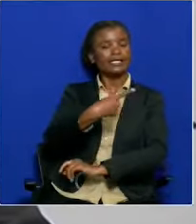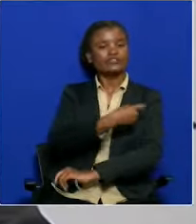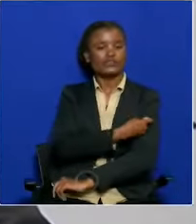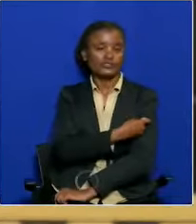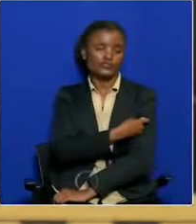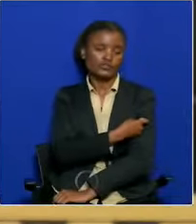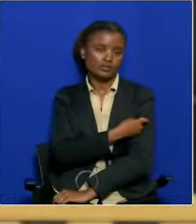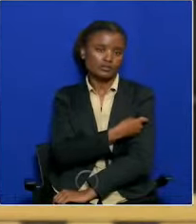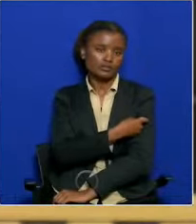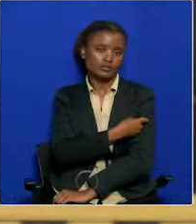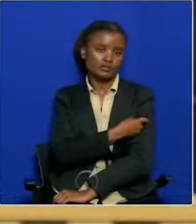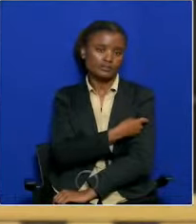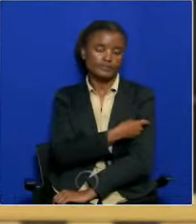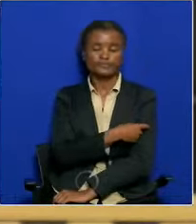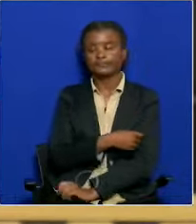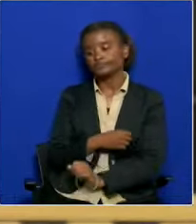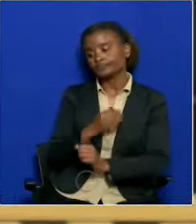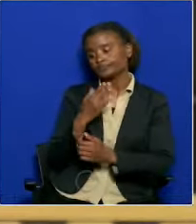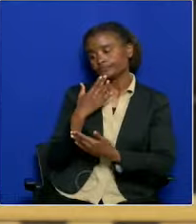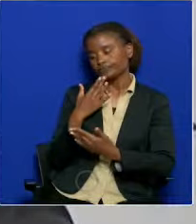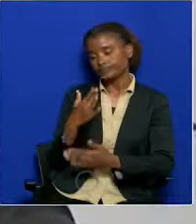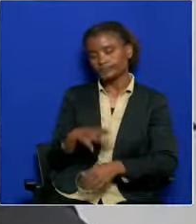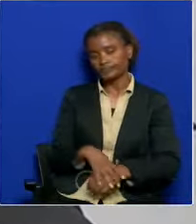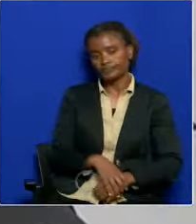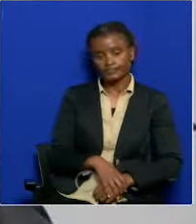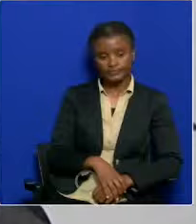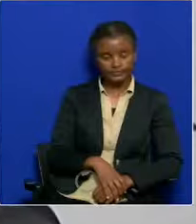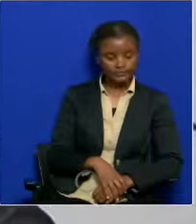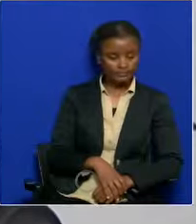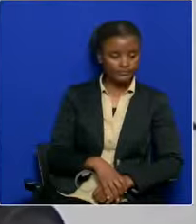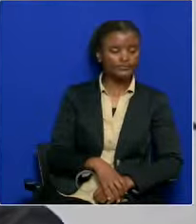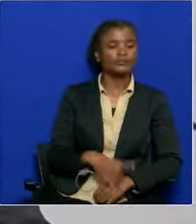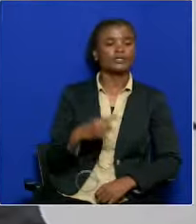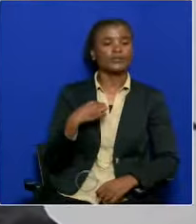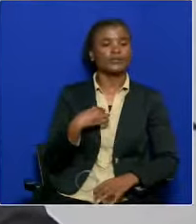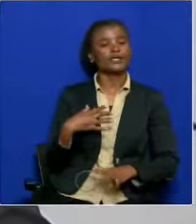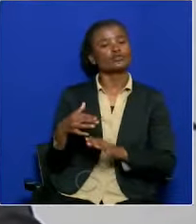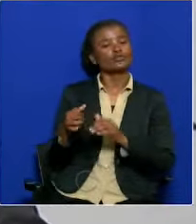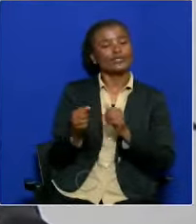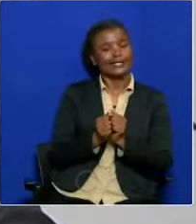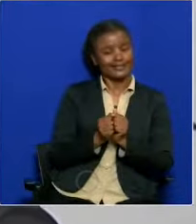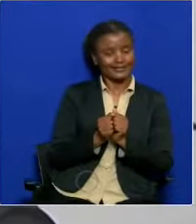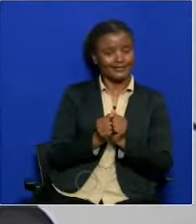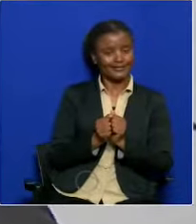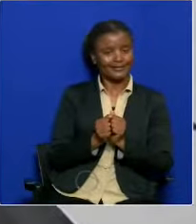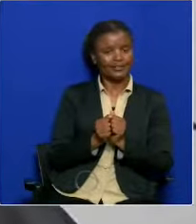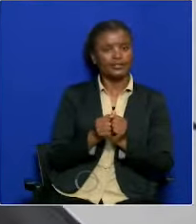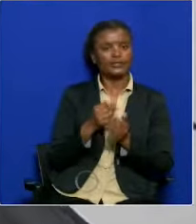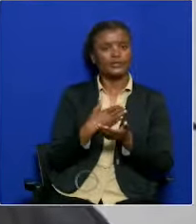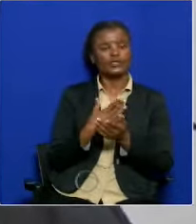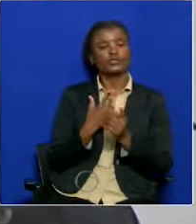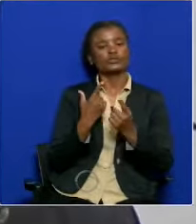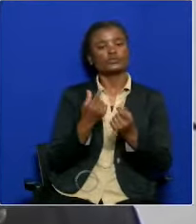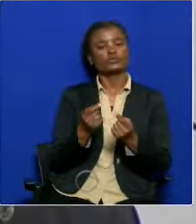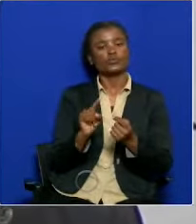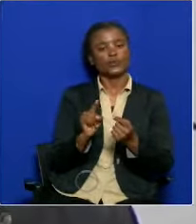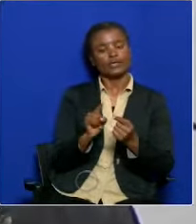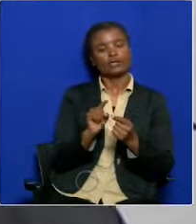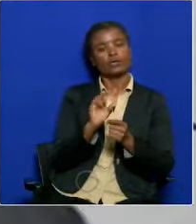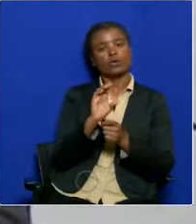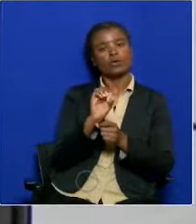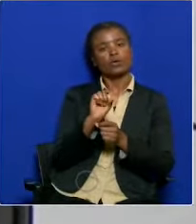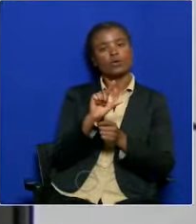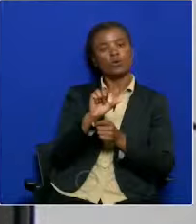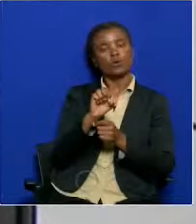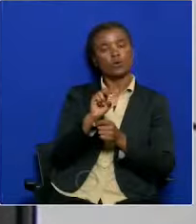Thank you, General. We usually go together, even if we do colons cleaning, we go together. You can see, or maybe some